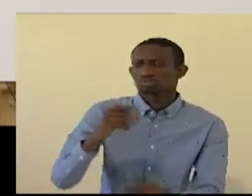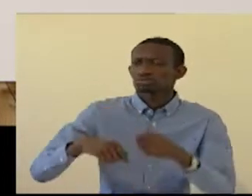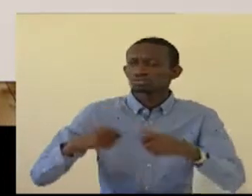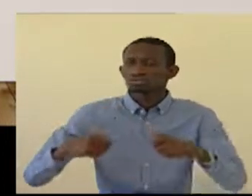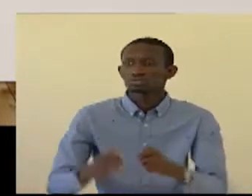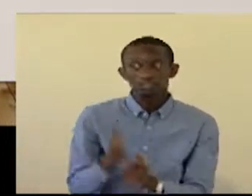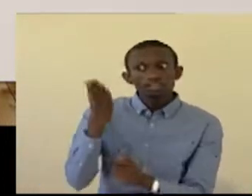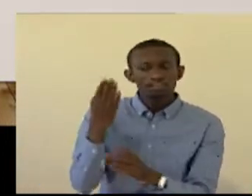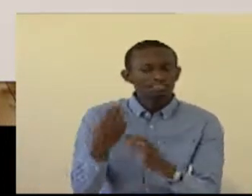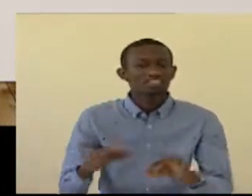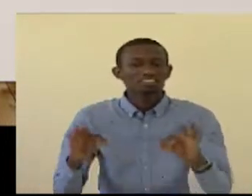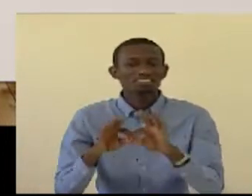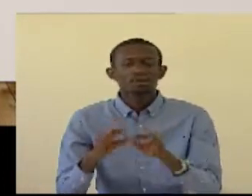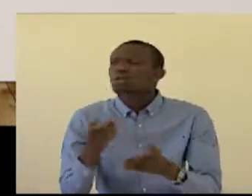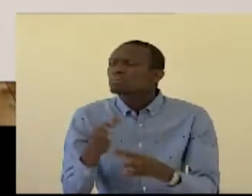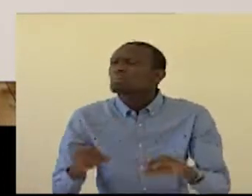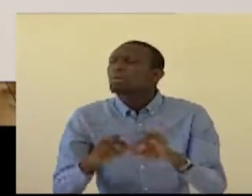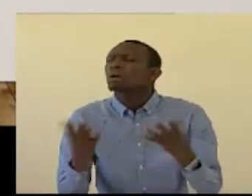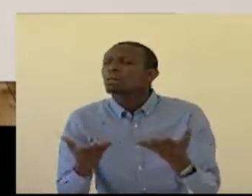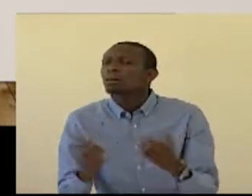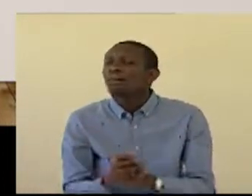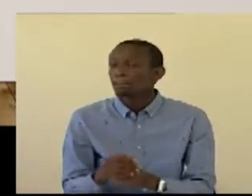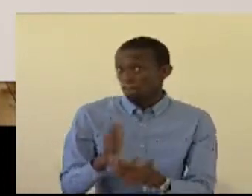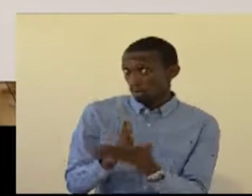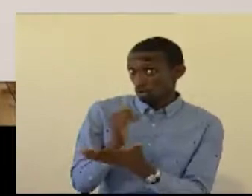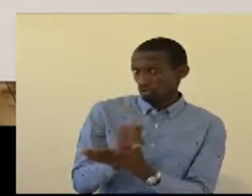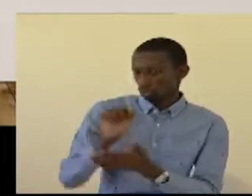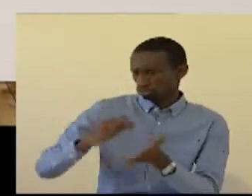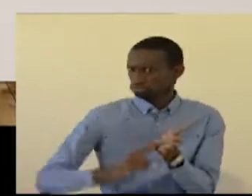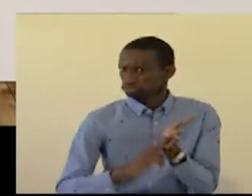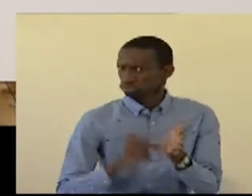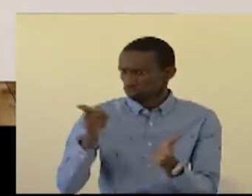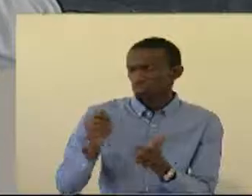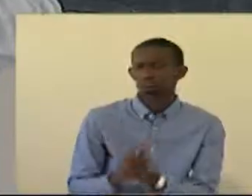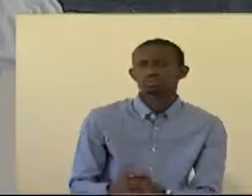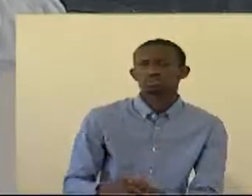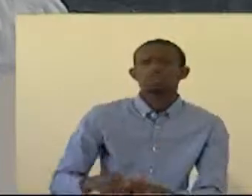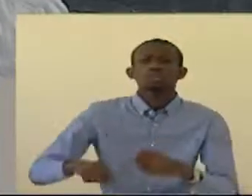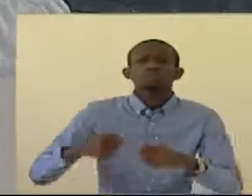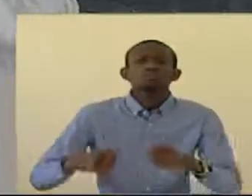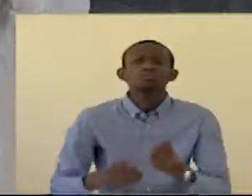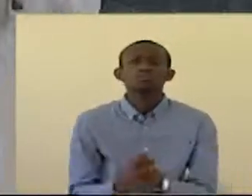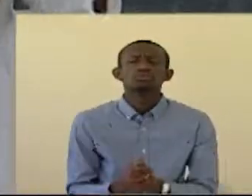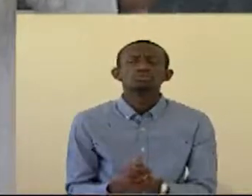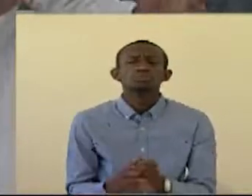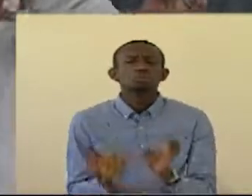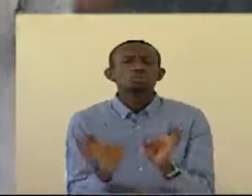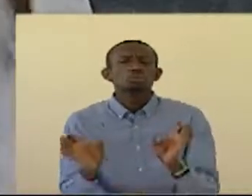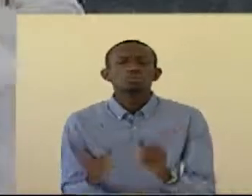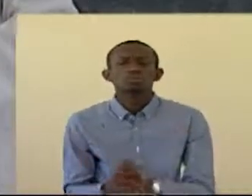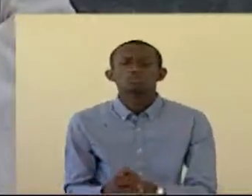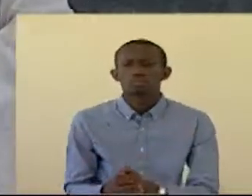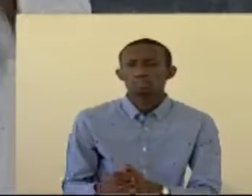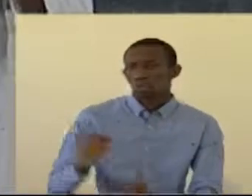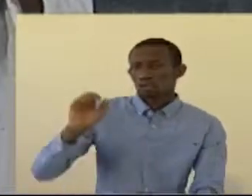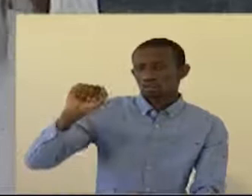very important. How are they very important? It's because we can use these reactions to distinguish aldehydes